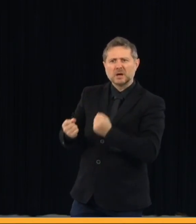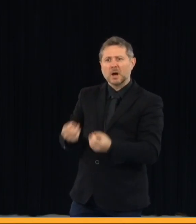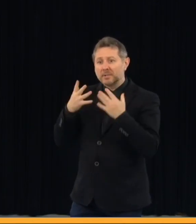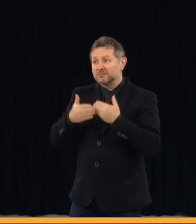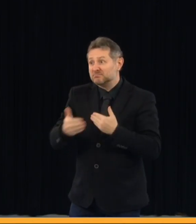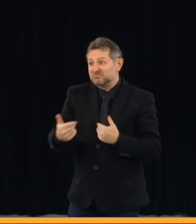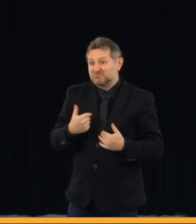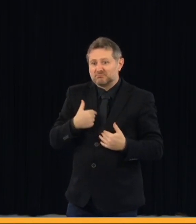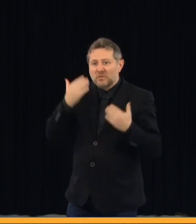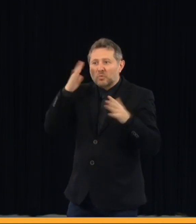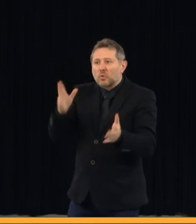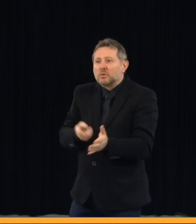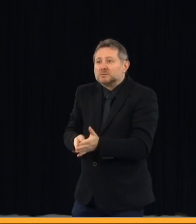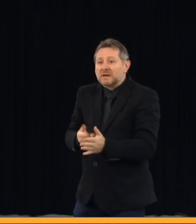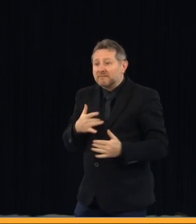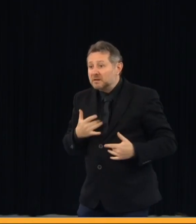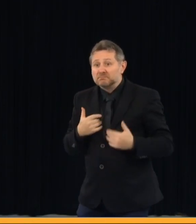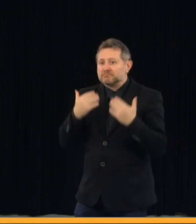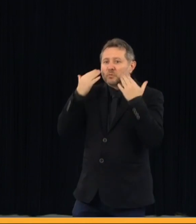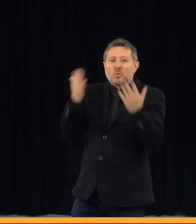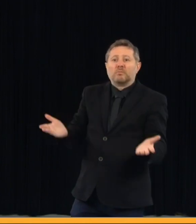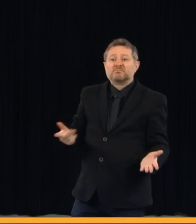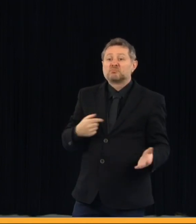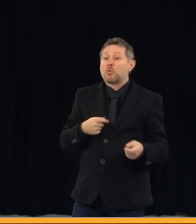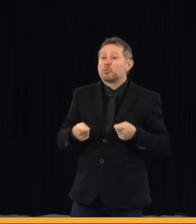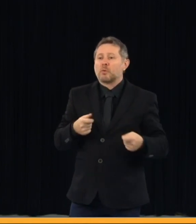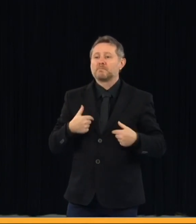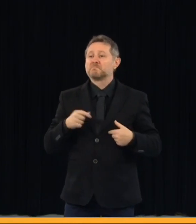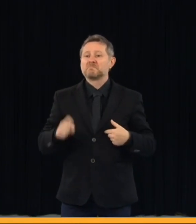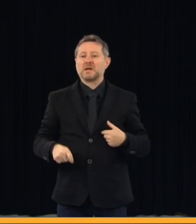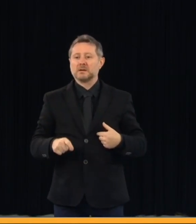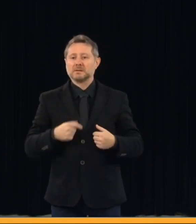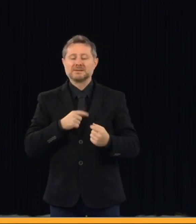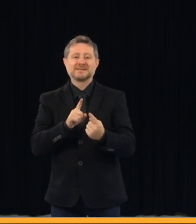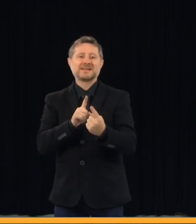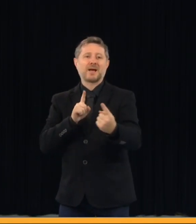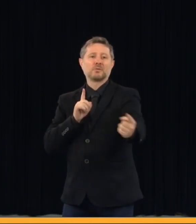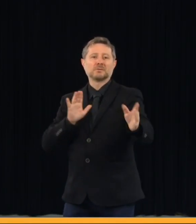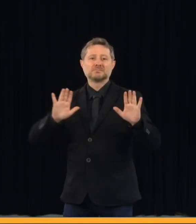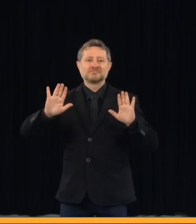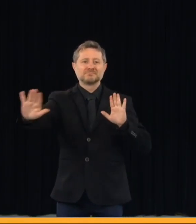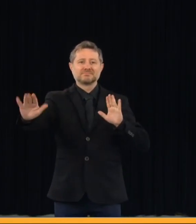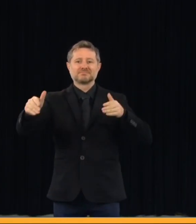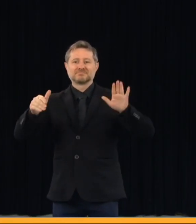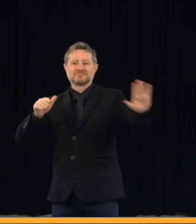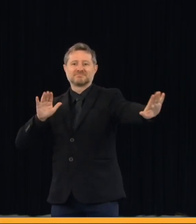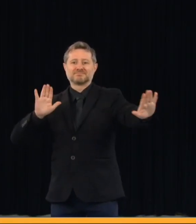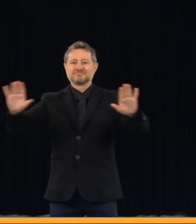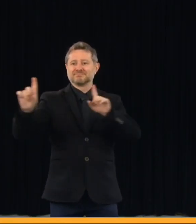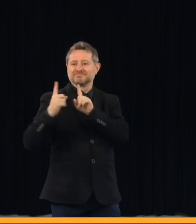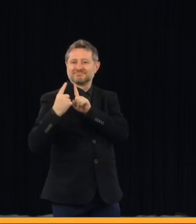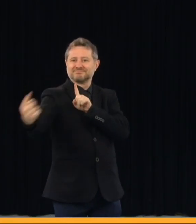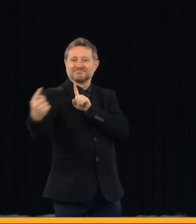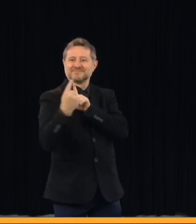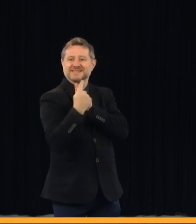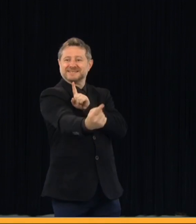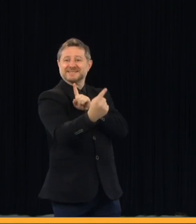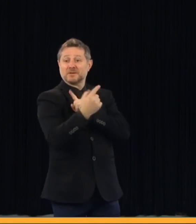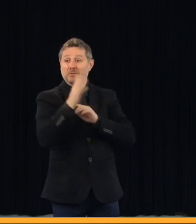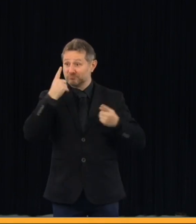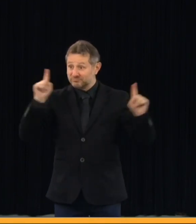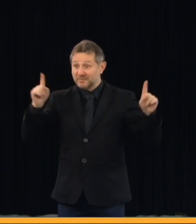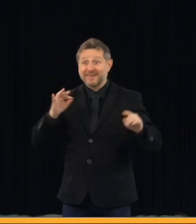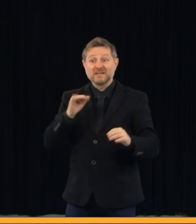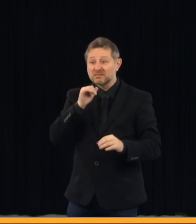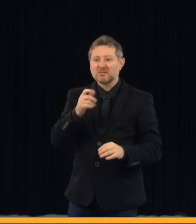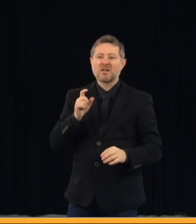going to last. We only know what we control, which is staying away from one another. And if we do that well, things will go better. But sometimes in life, you got to ride it out.